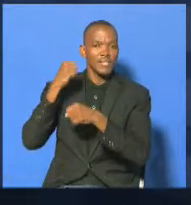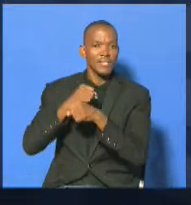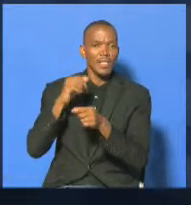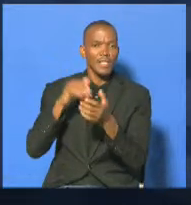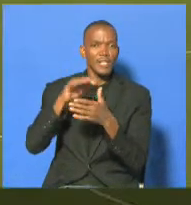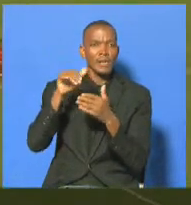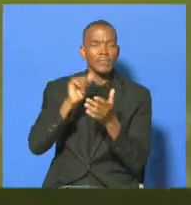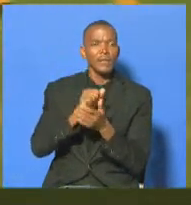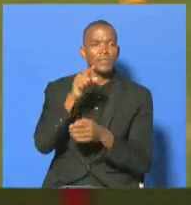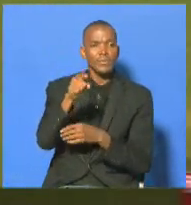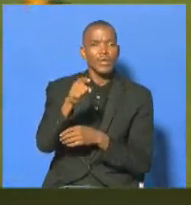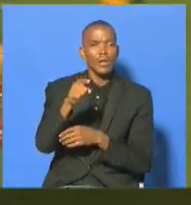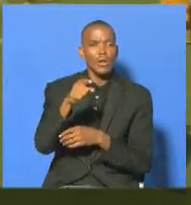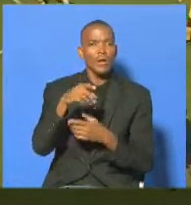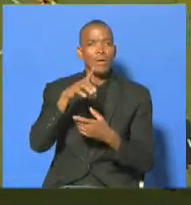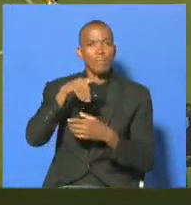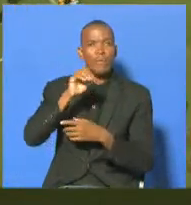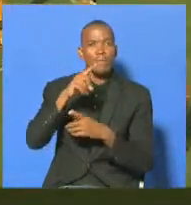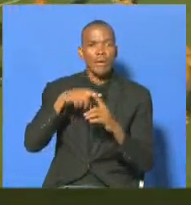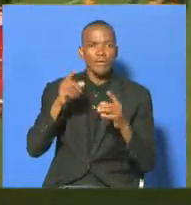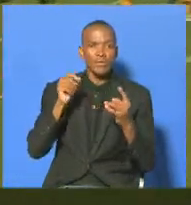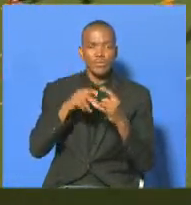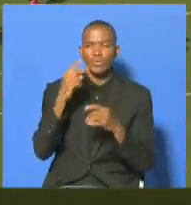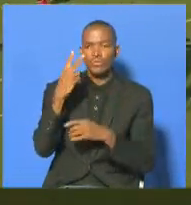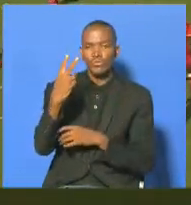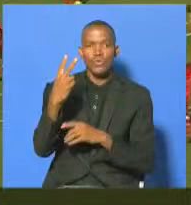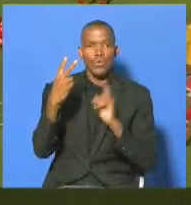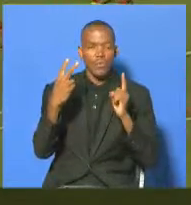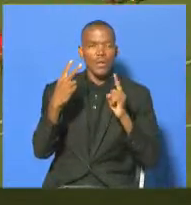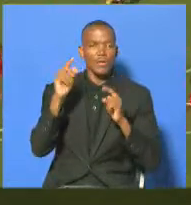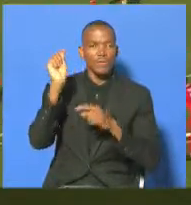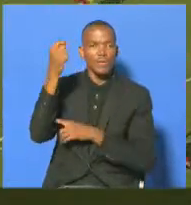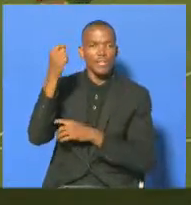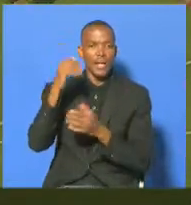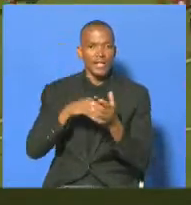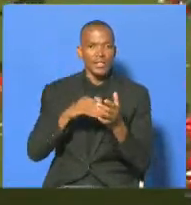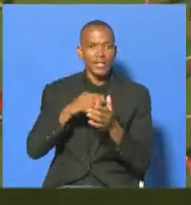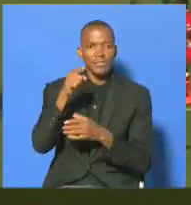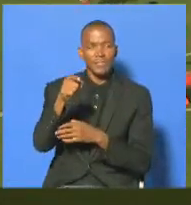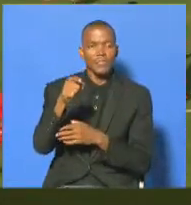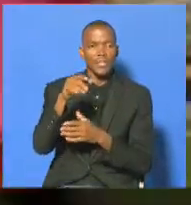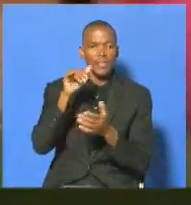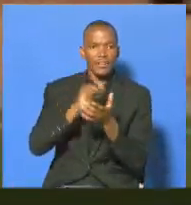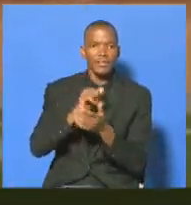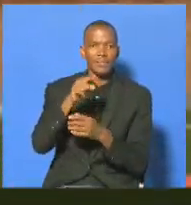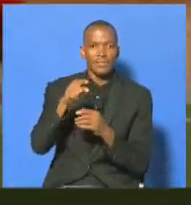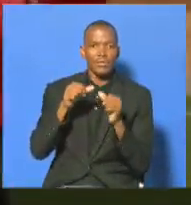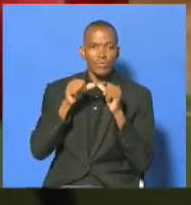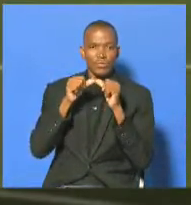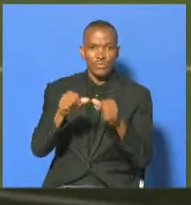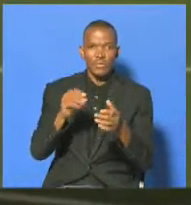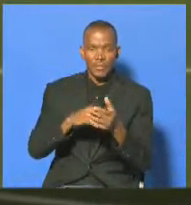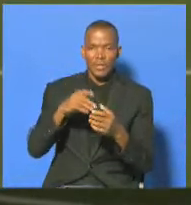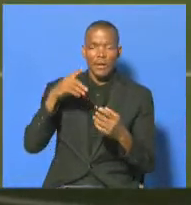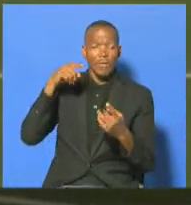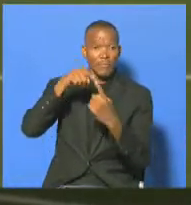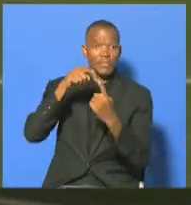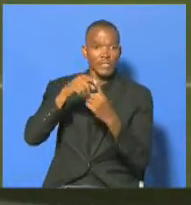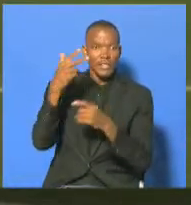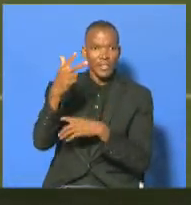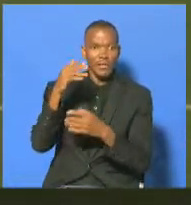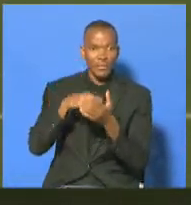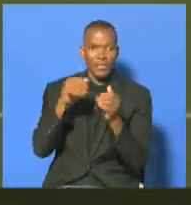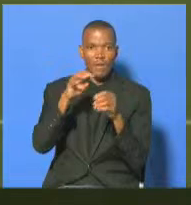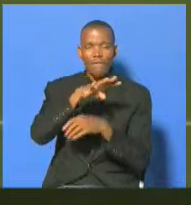walked away with the bragging rights after a 2-1 win. The Money Machine goes into this encounter sitting on position 3 with